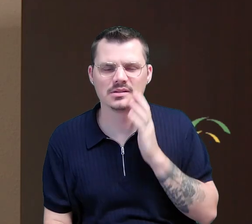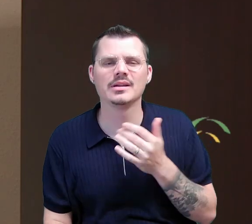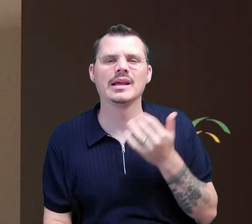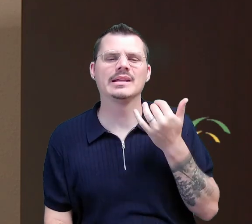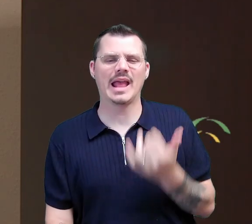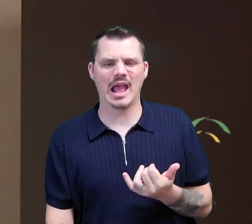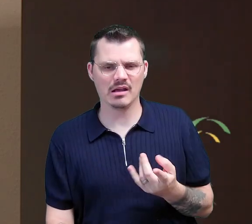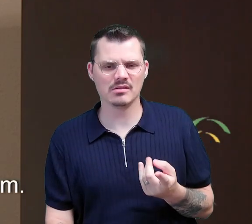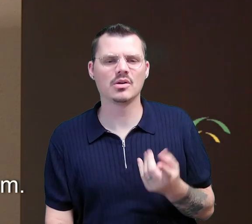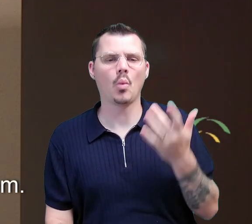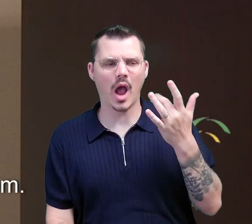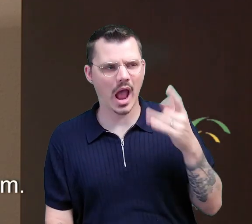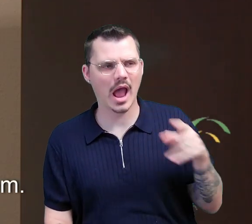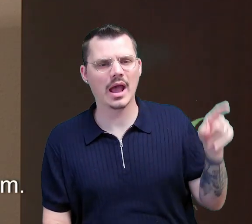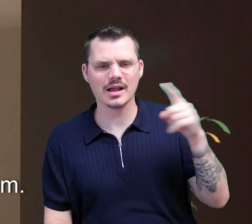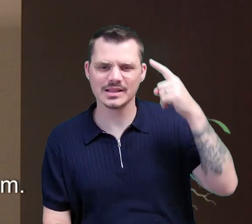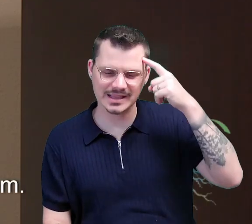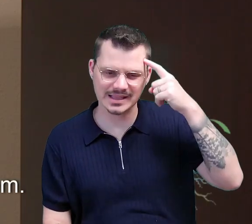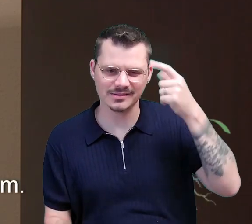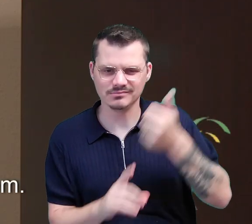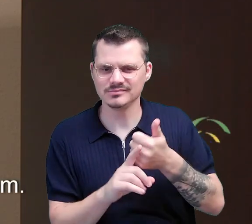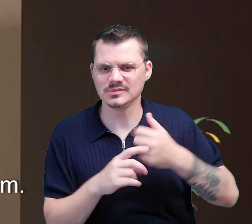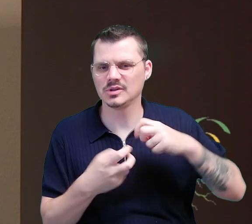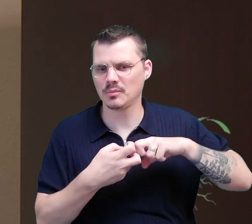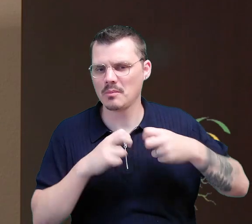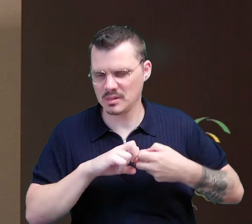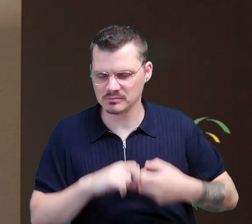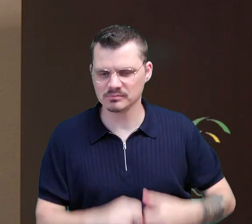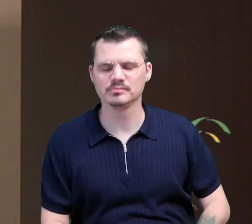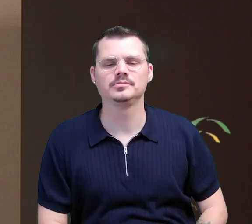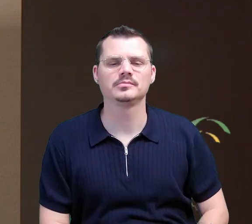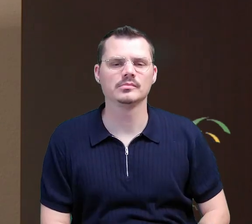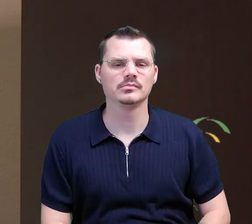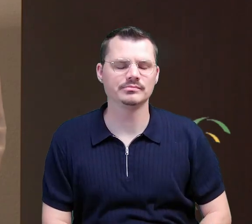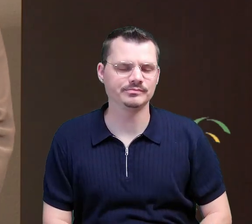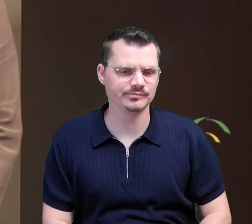Okay, now we're getting it. Why anybody thinks this is a problem.